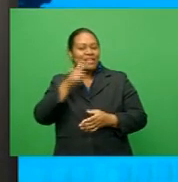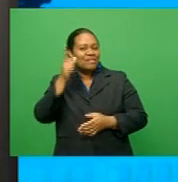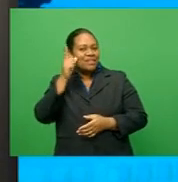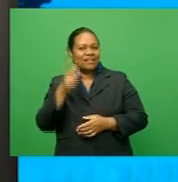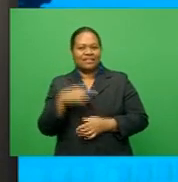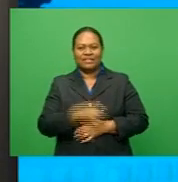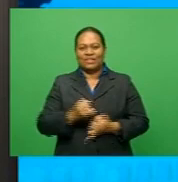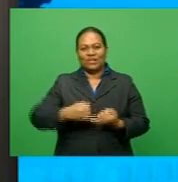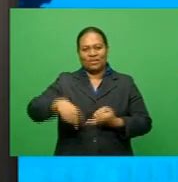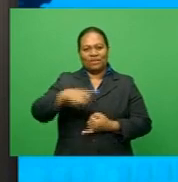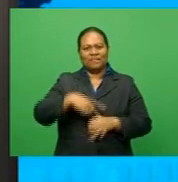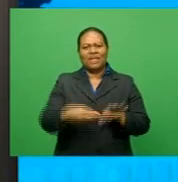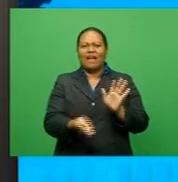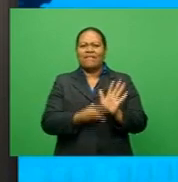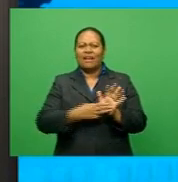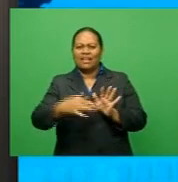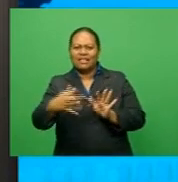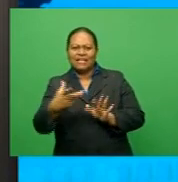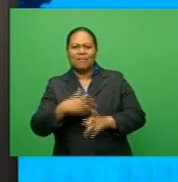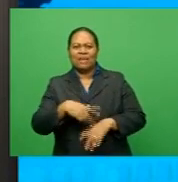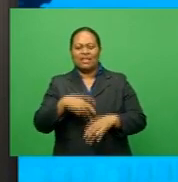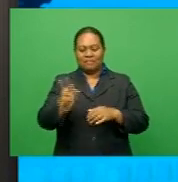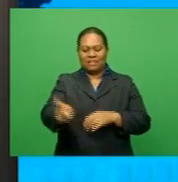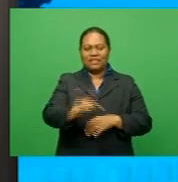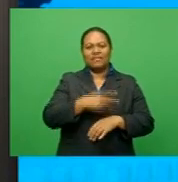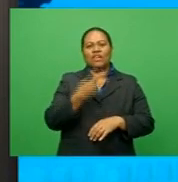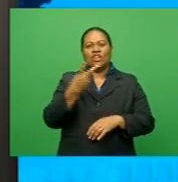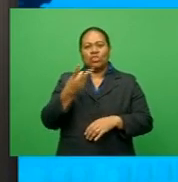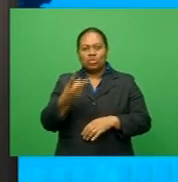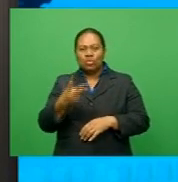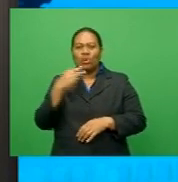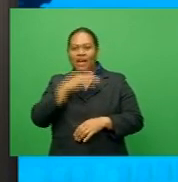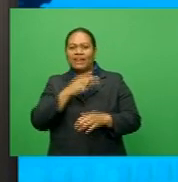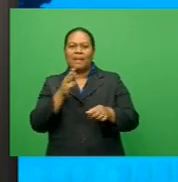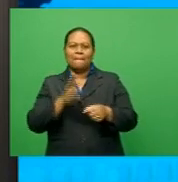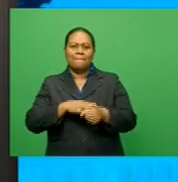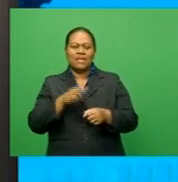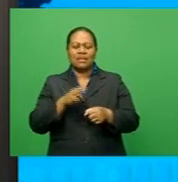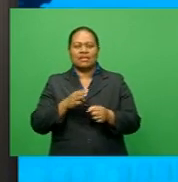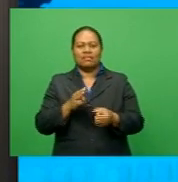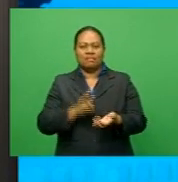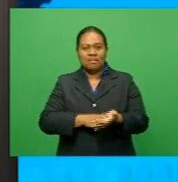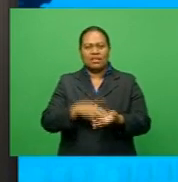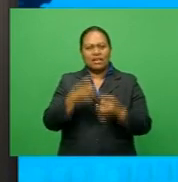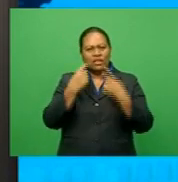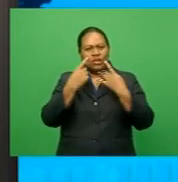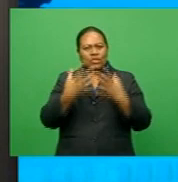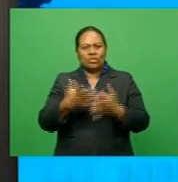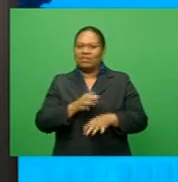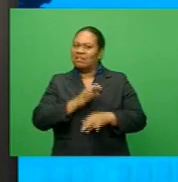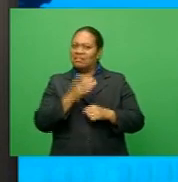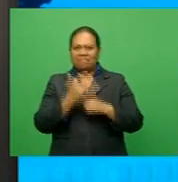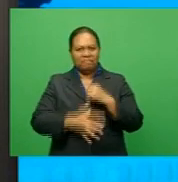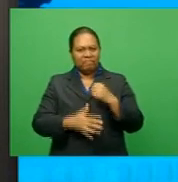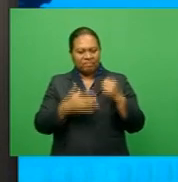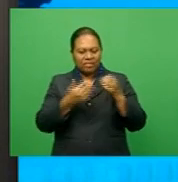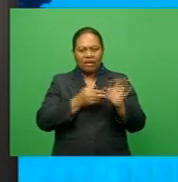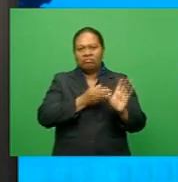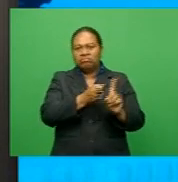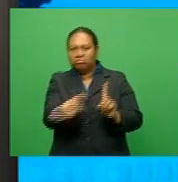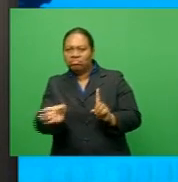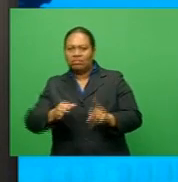yesterday. Vakasama, who is the Pacific Games 200 meters breaststroke record holder, has not lost sight of his Olympic